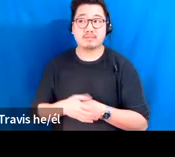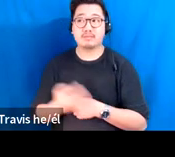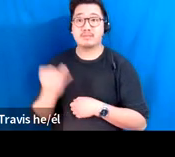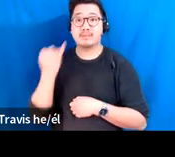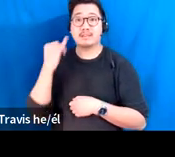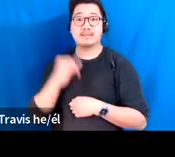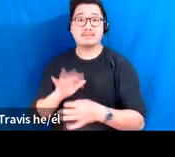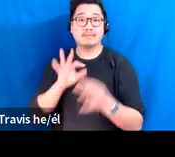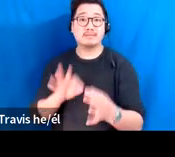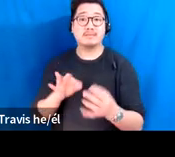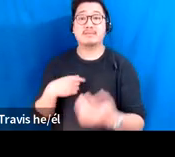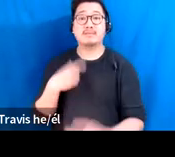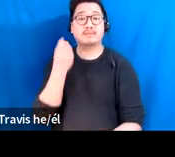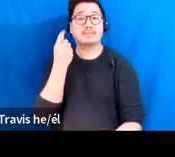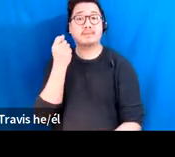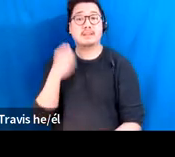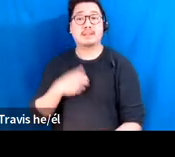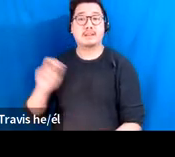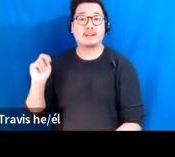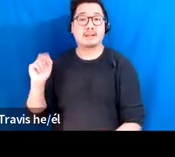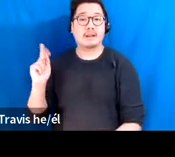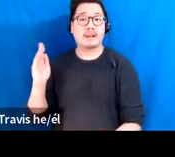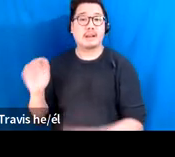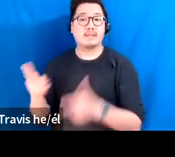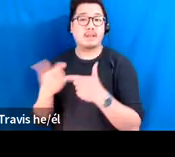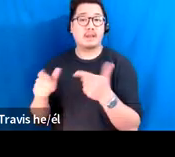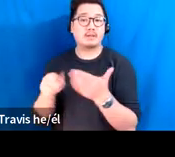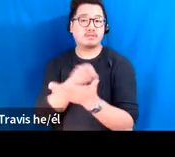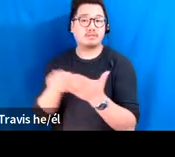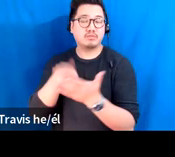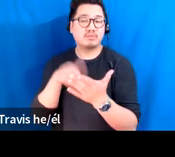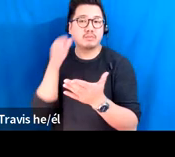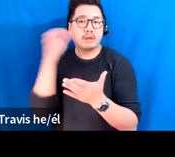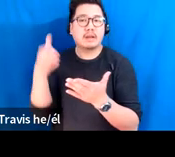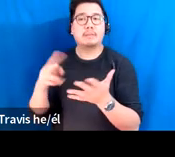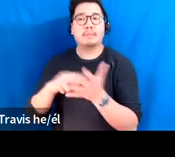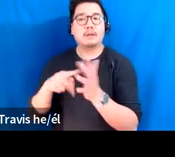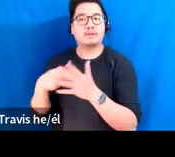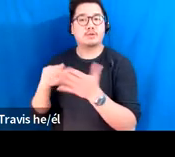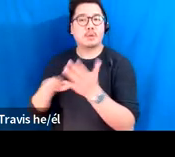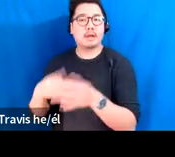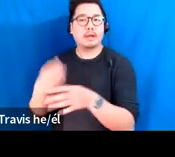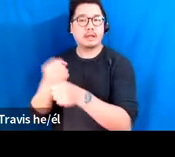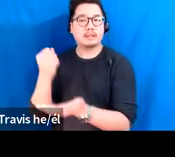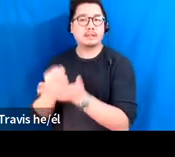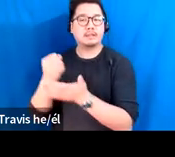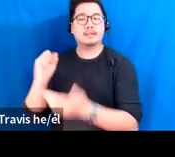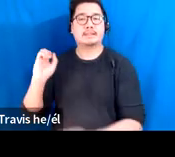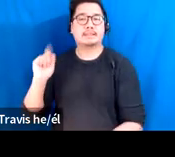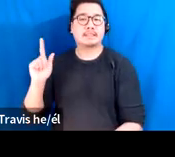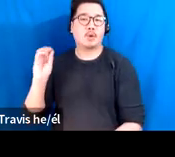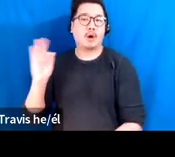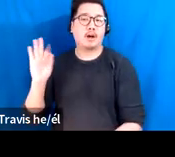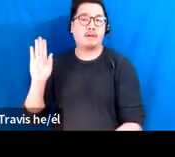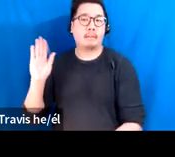can lead to a seal of bi-literacy on our students diploma one of the keys to a strong aligned and coherent